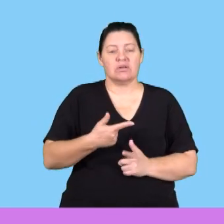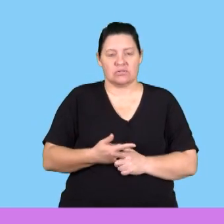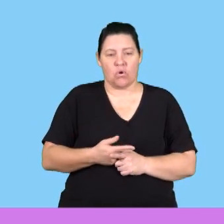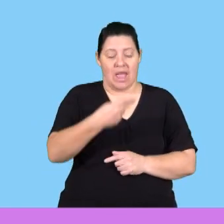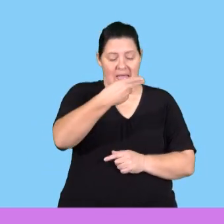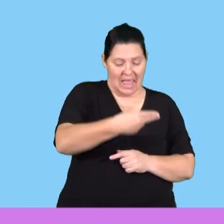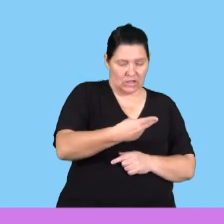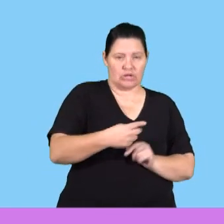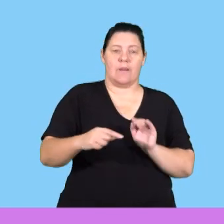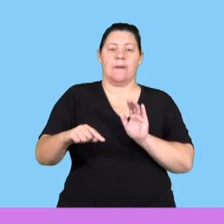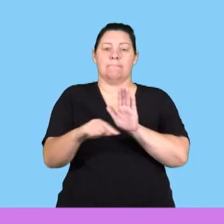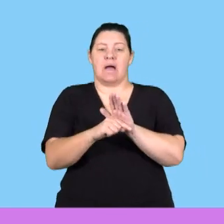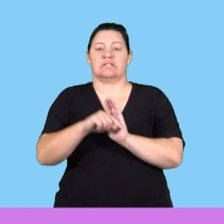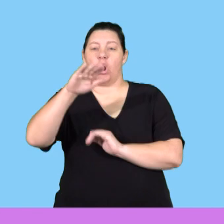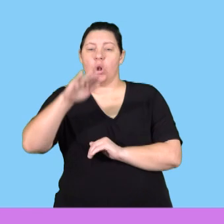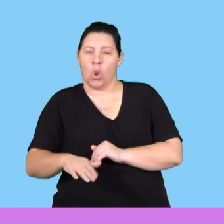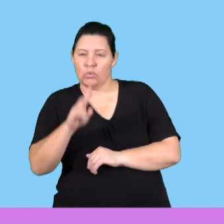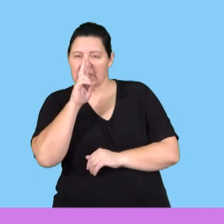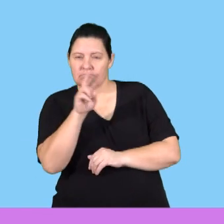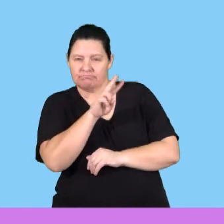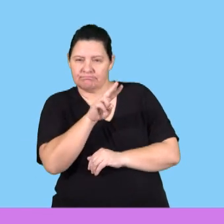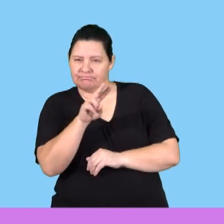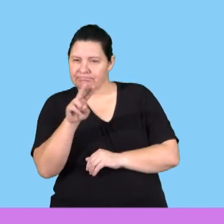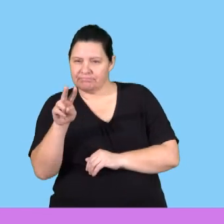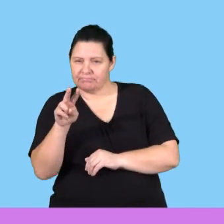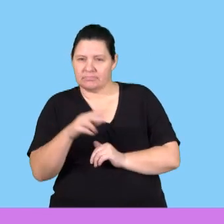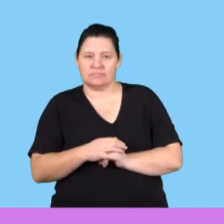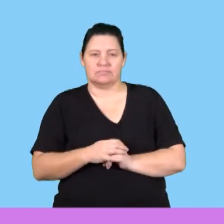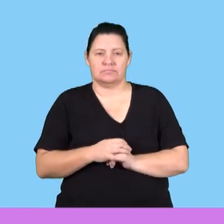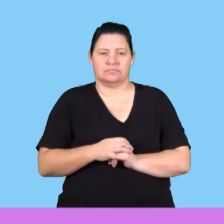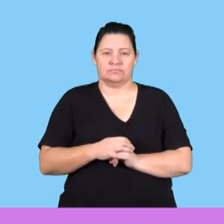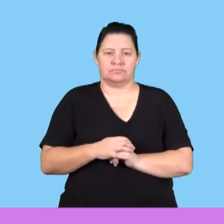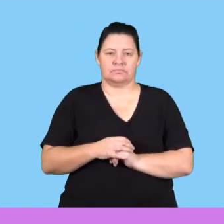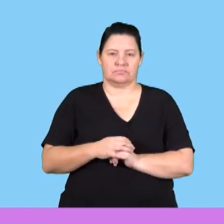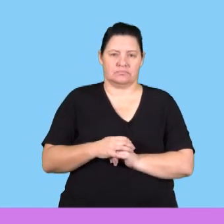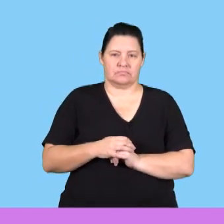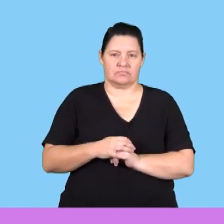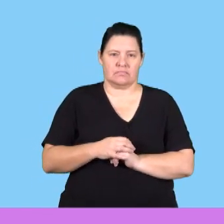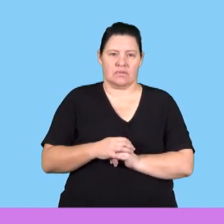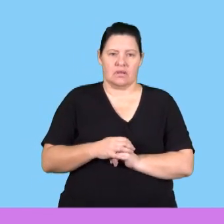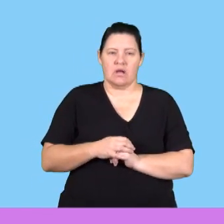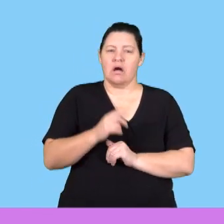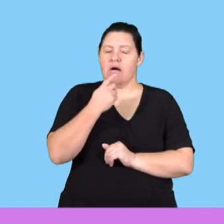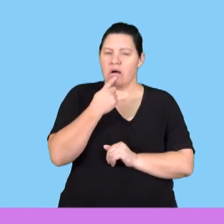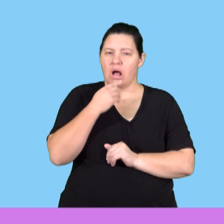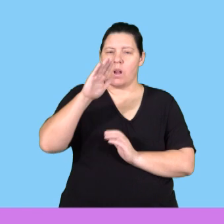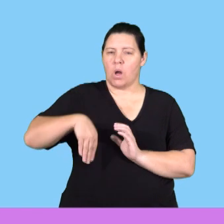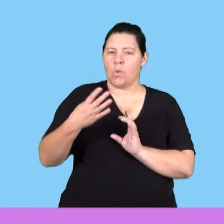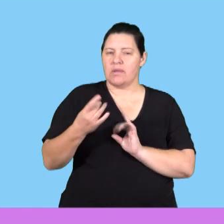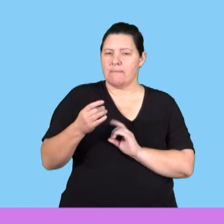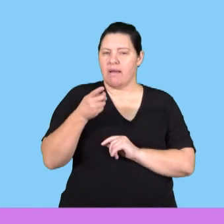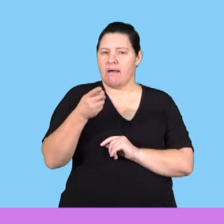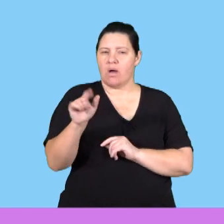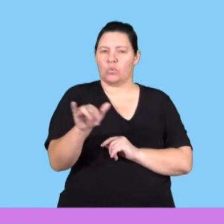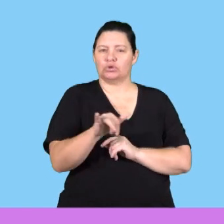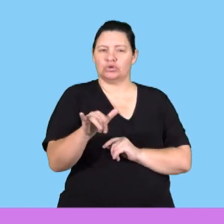number. So therefore, I'm going to keep H, which represent the highest number. So meaning, looking at the males, I can find the